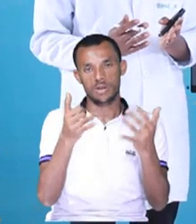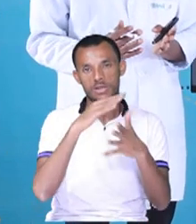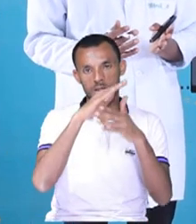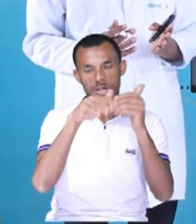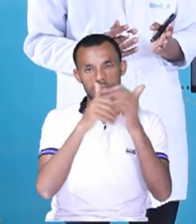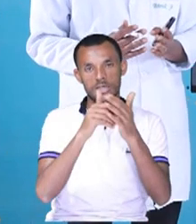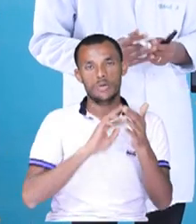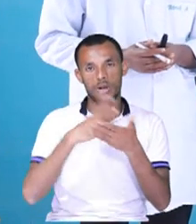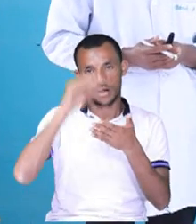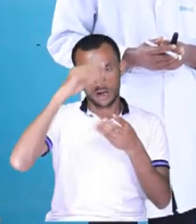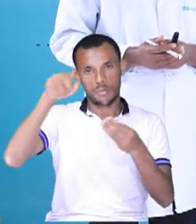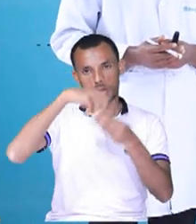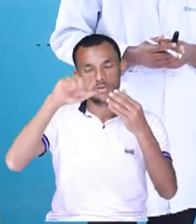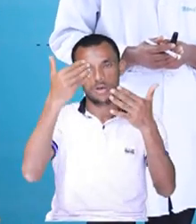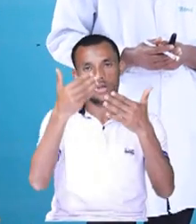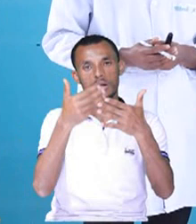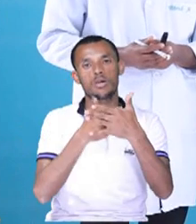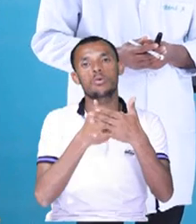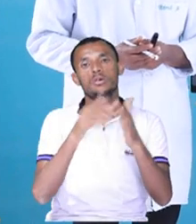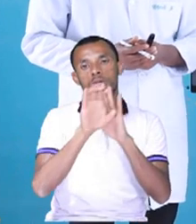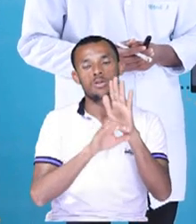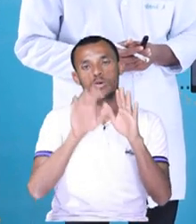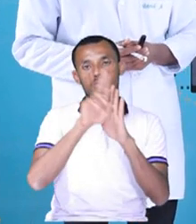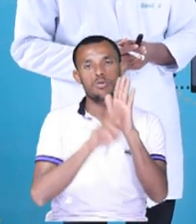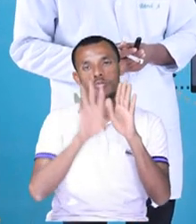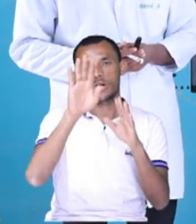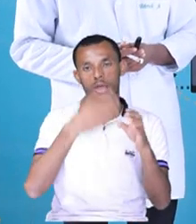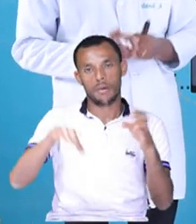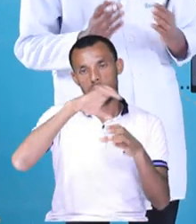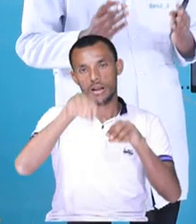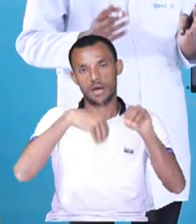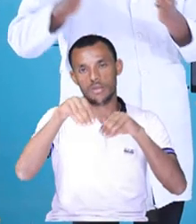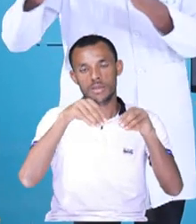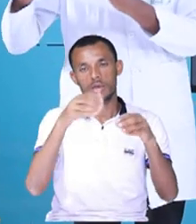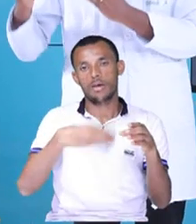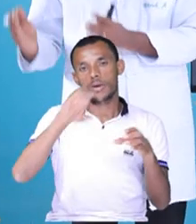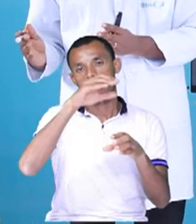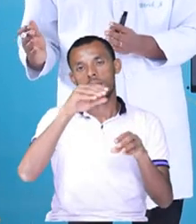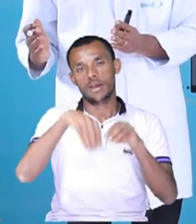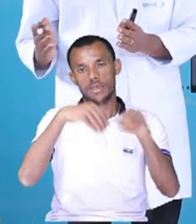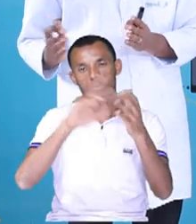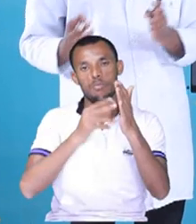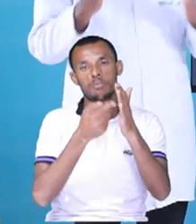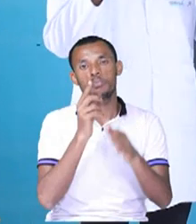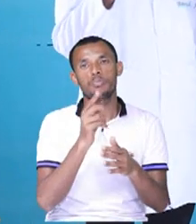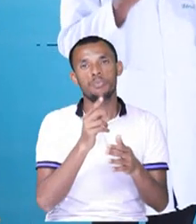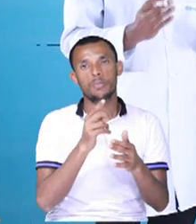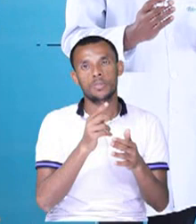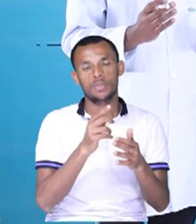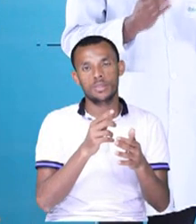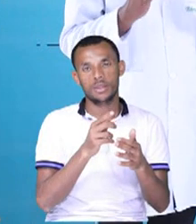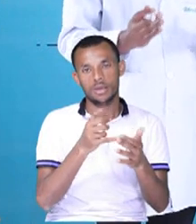lesson, discuss about the new chapter, Unit 4, Chemical Kinetics. What I mean by chemical kinetics means?